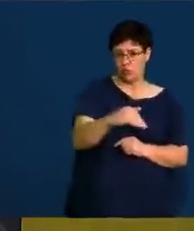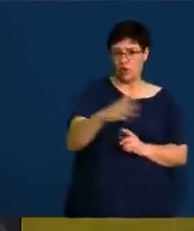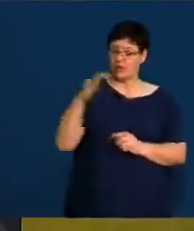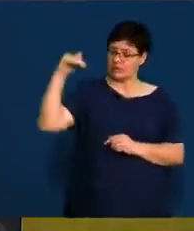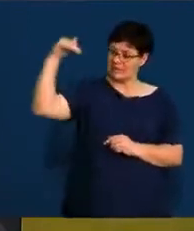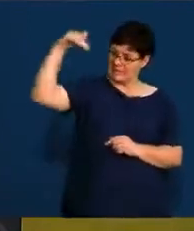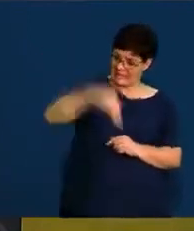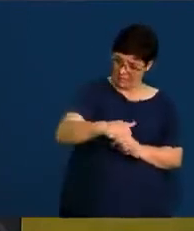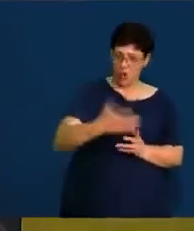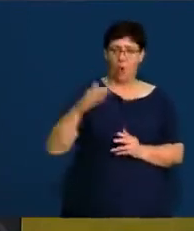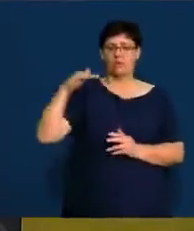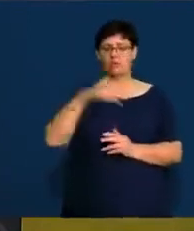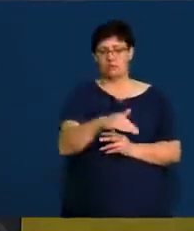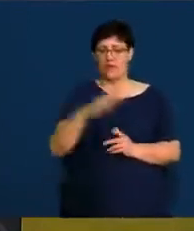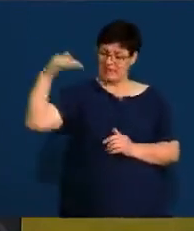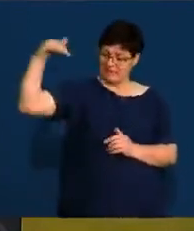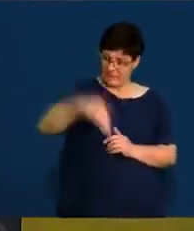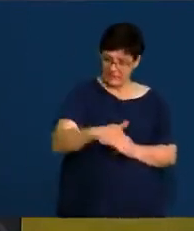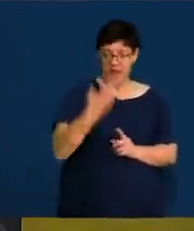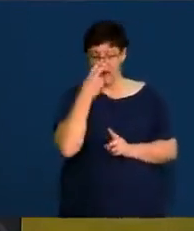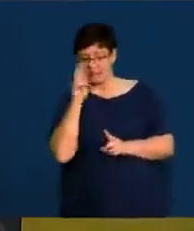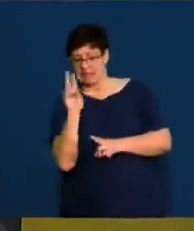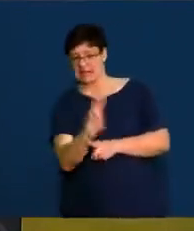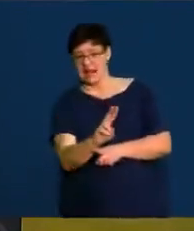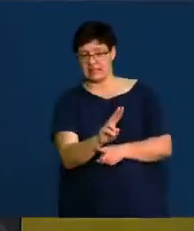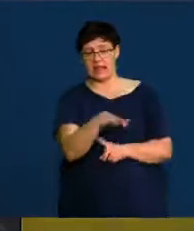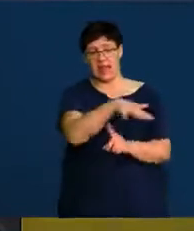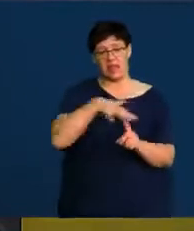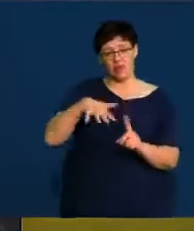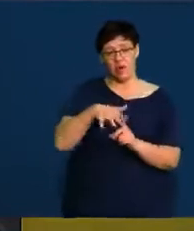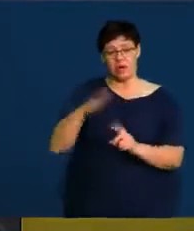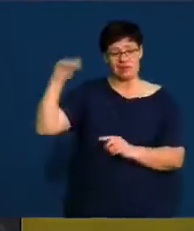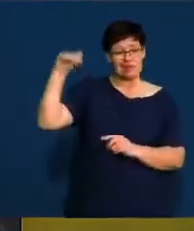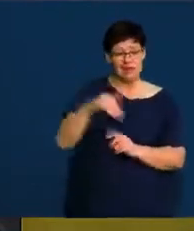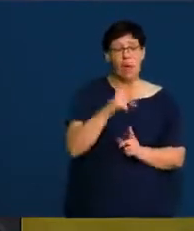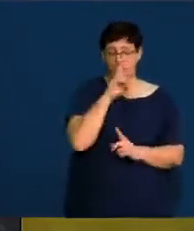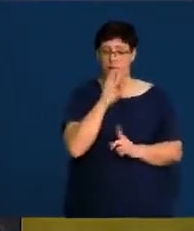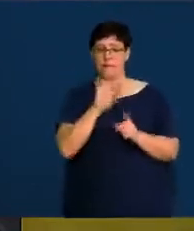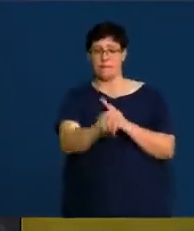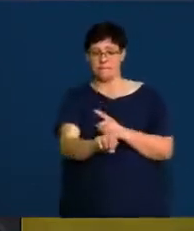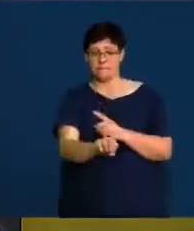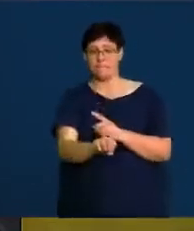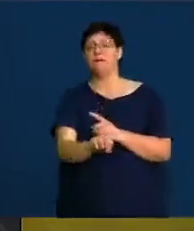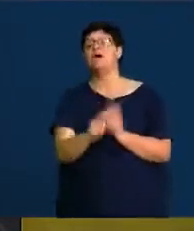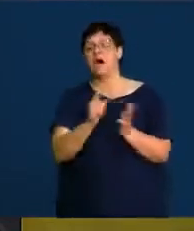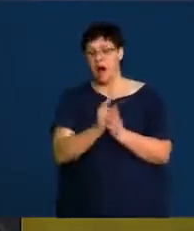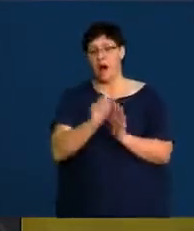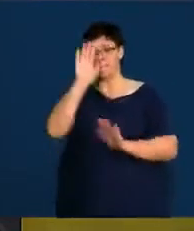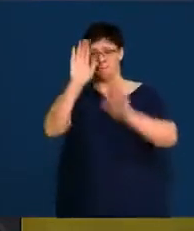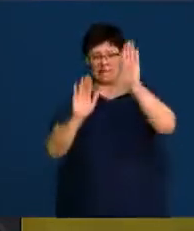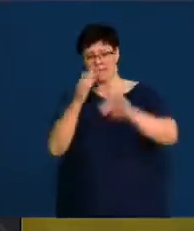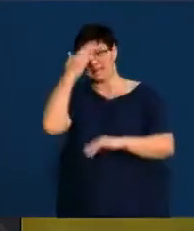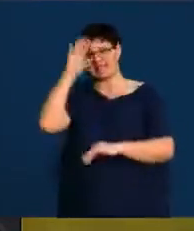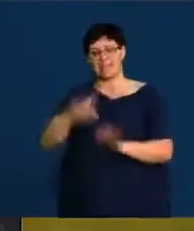slope, it's a site factor, okay? Because that steep slope is going to determine how the pattern of that